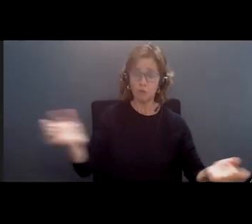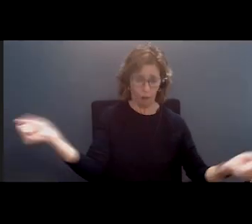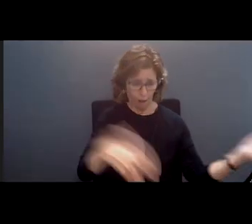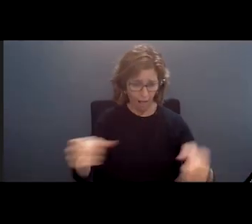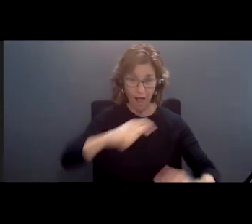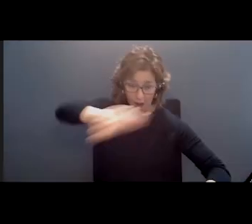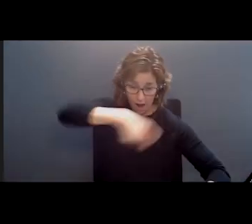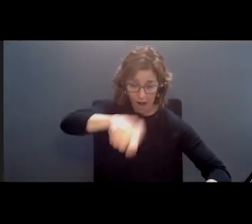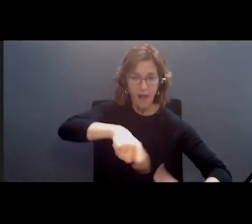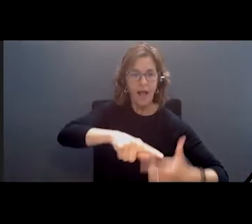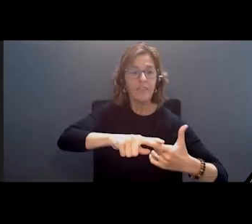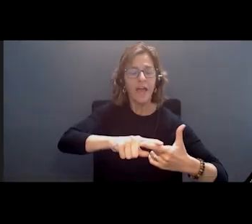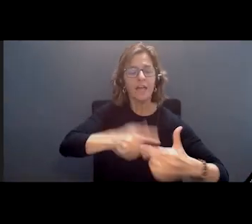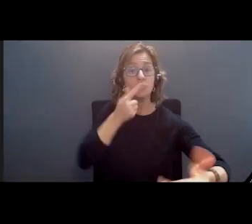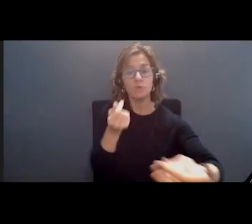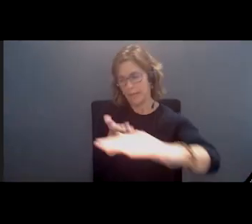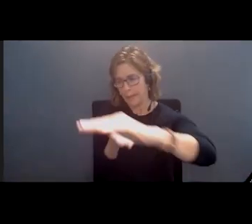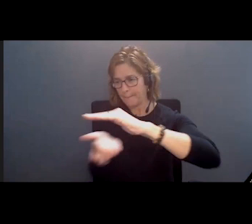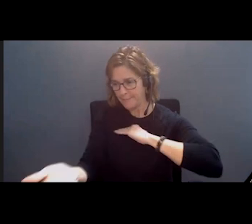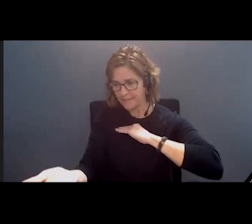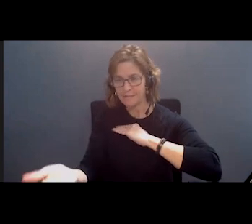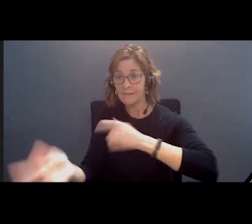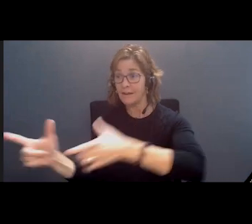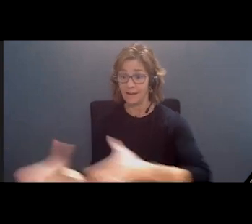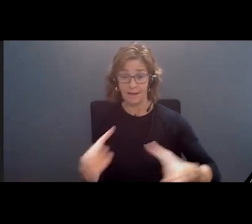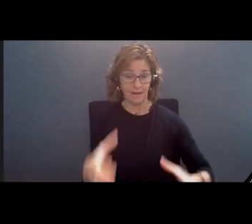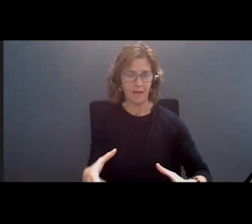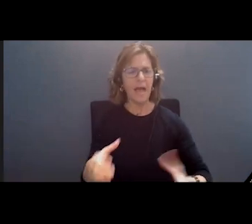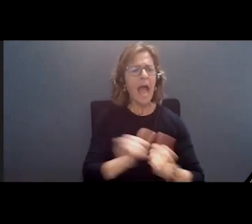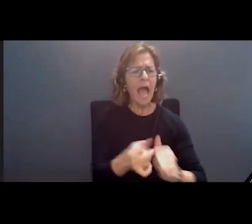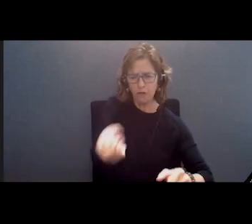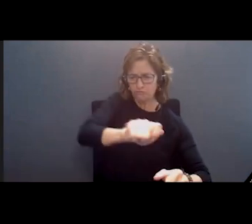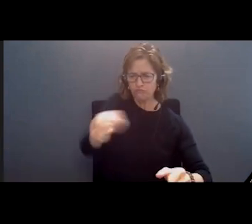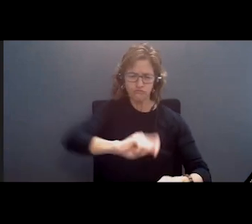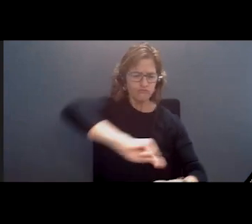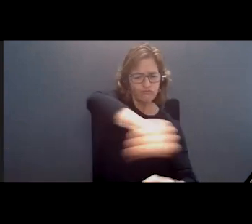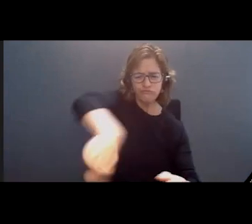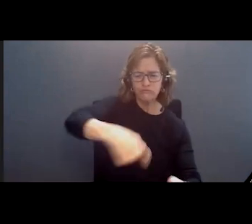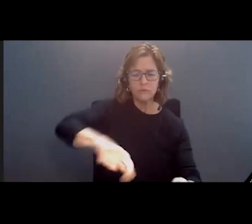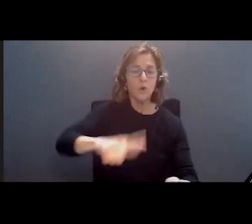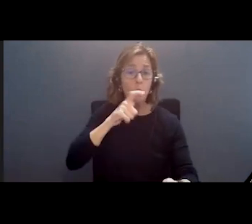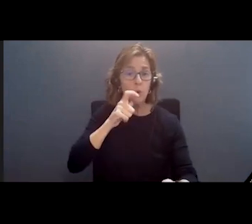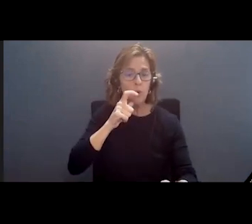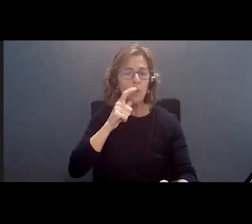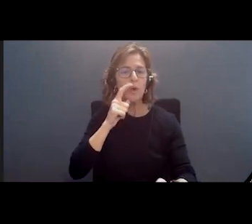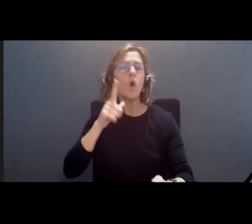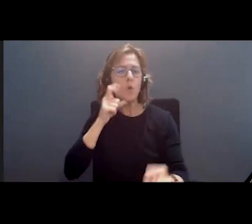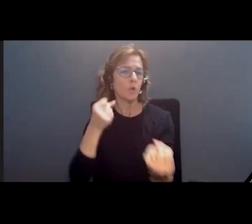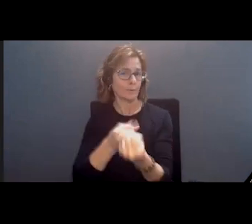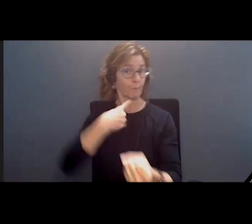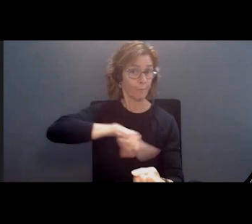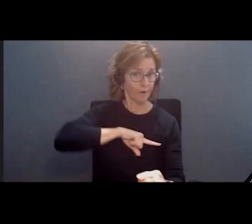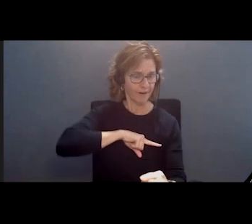Cool and frost with employers or advocates. This recipe goes well with most